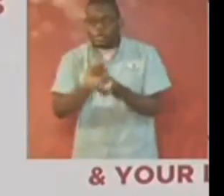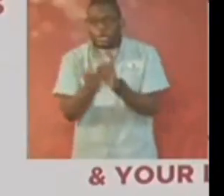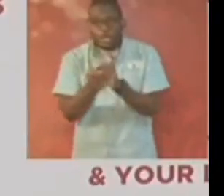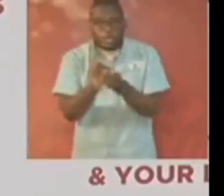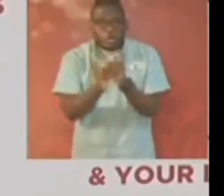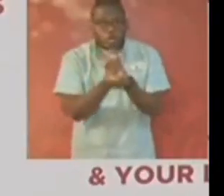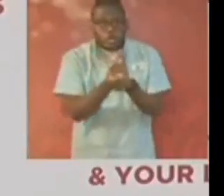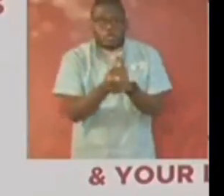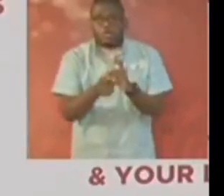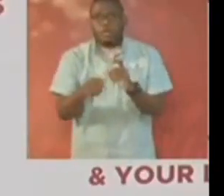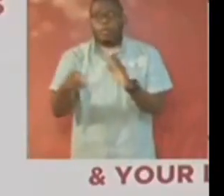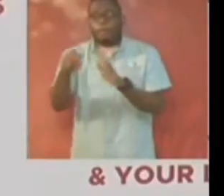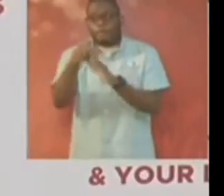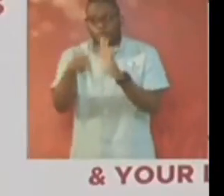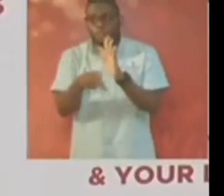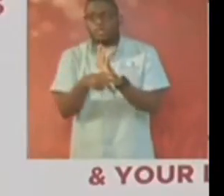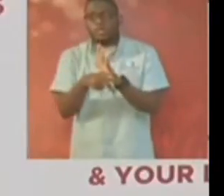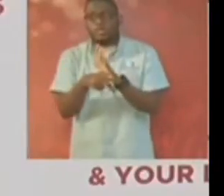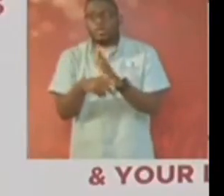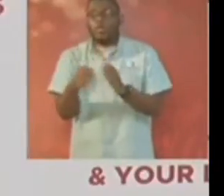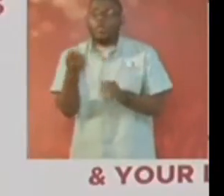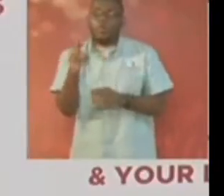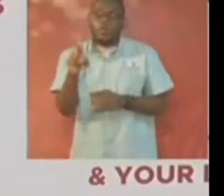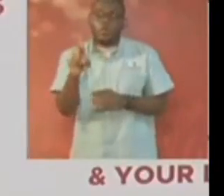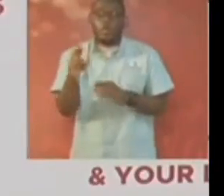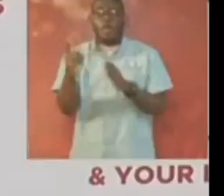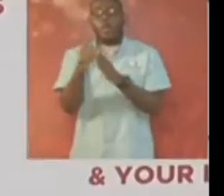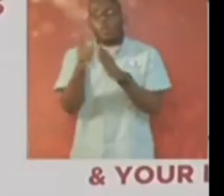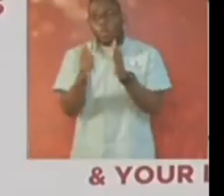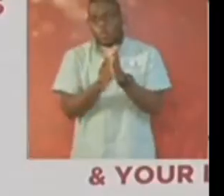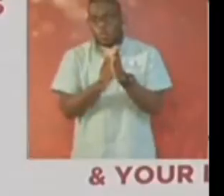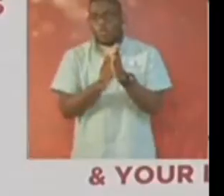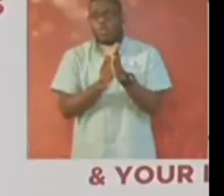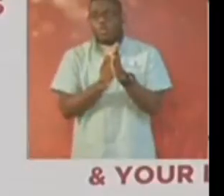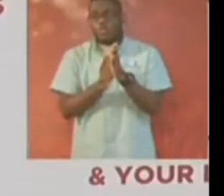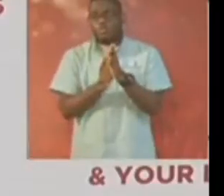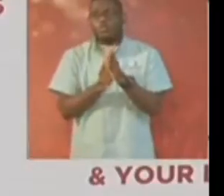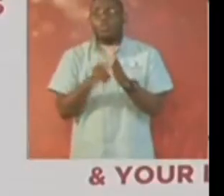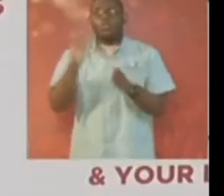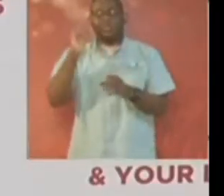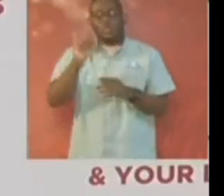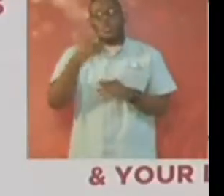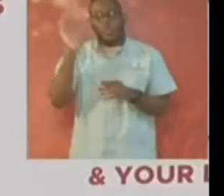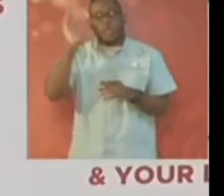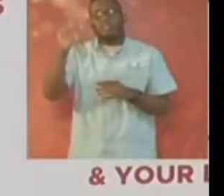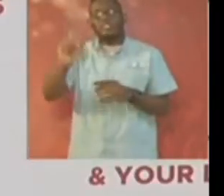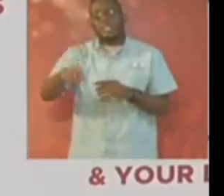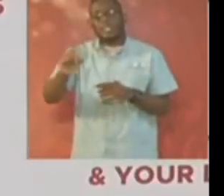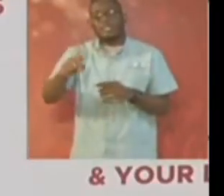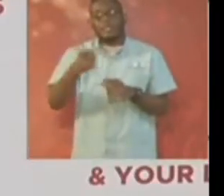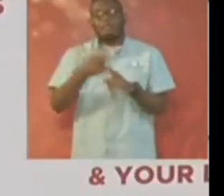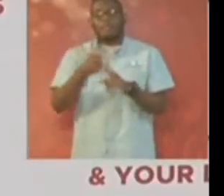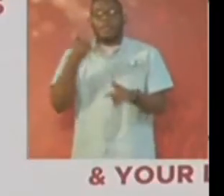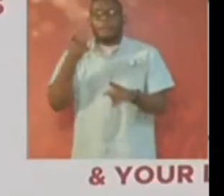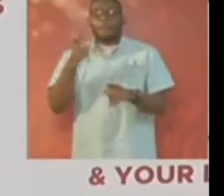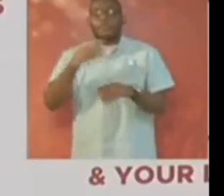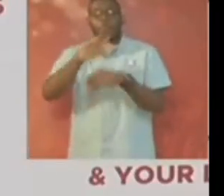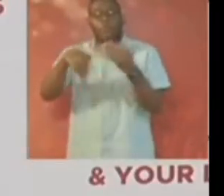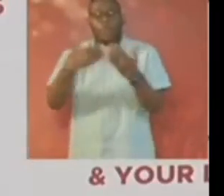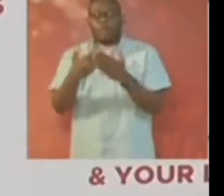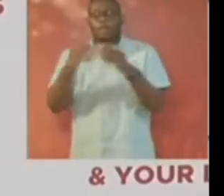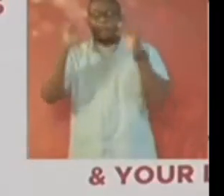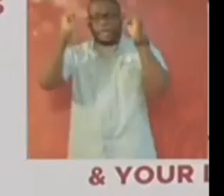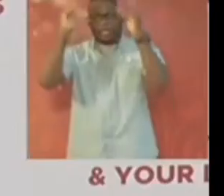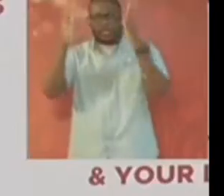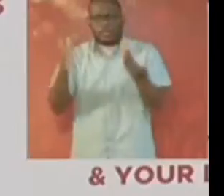is guided by legislation will emanate out of the expert opinion of the ministers and the Honourable Prime